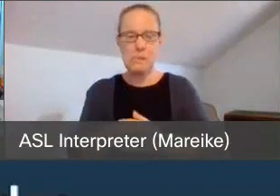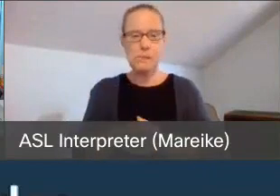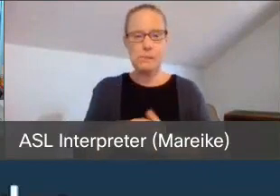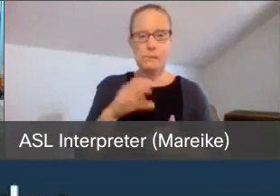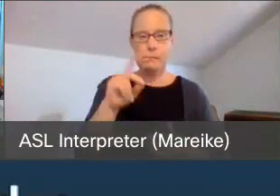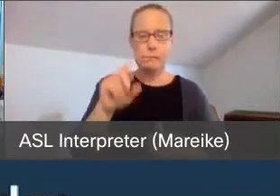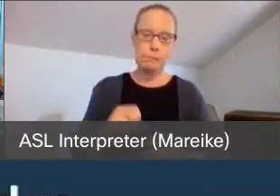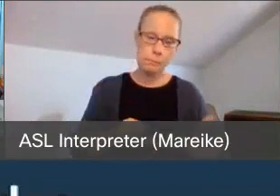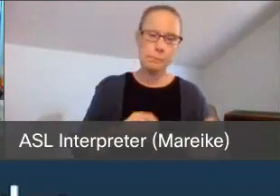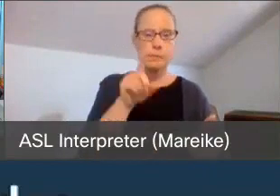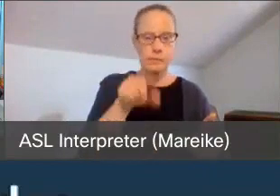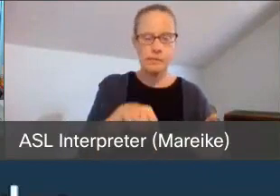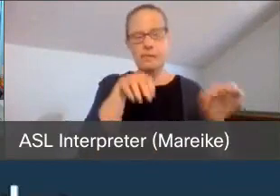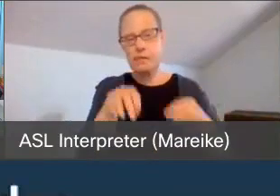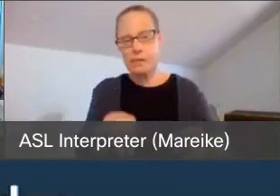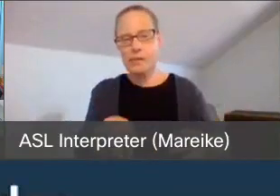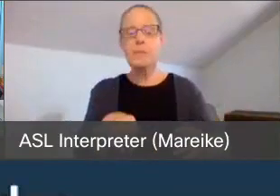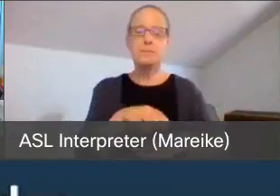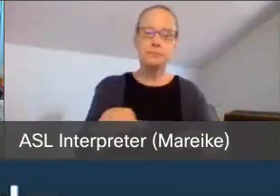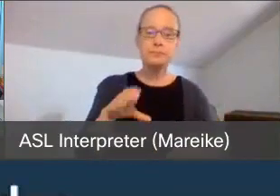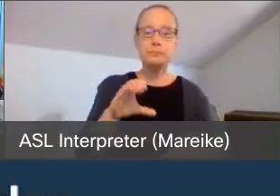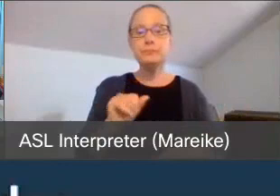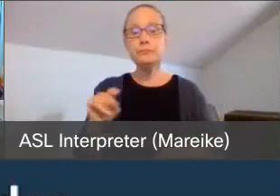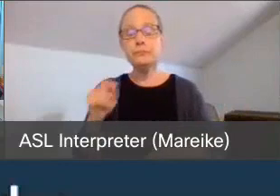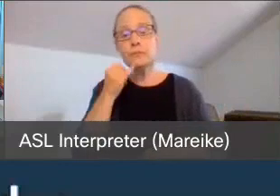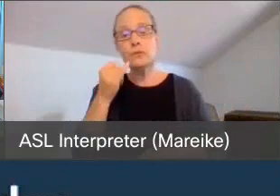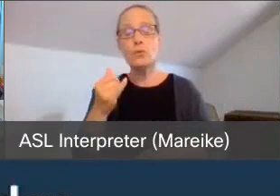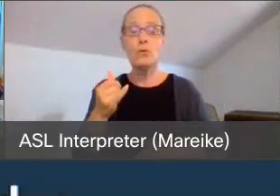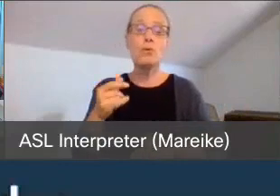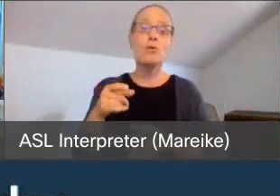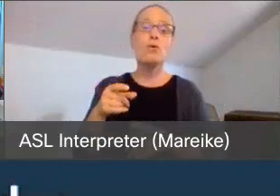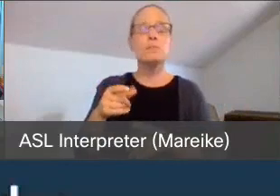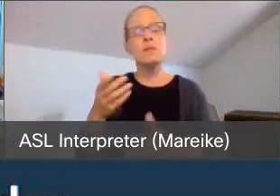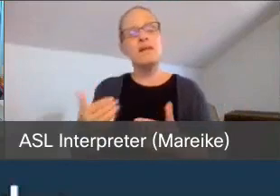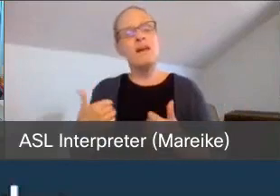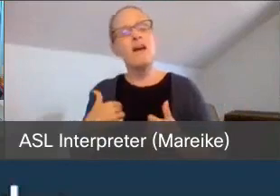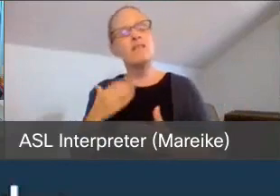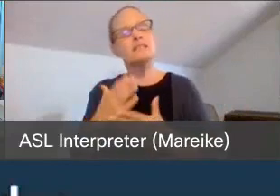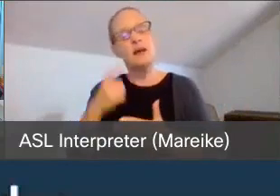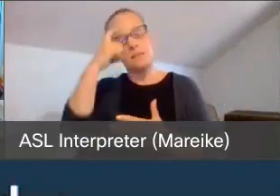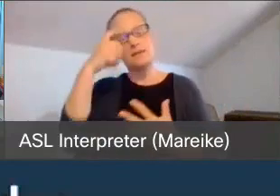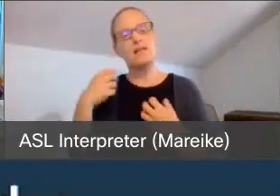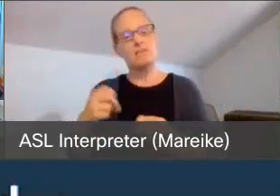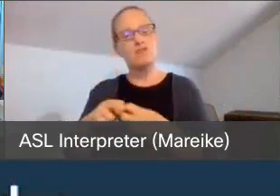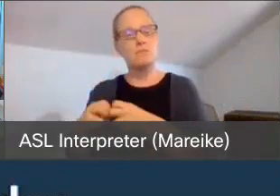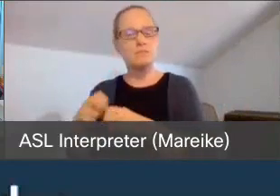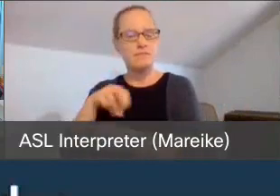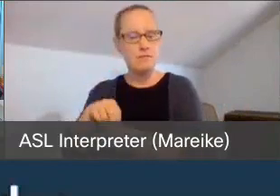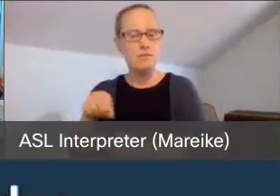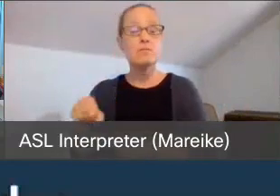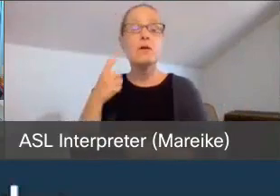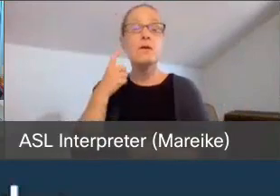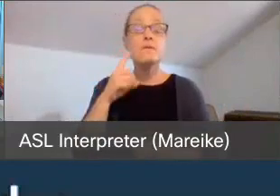left, descriptors, and our non-CIT call codes that may have a mental health component. So for the call codes that are flagged